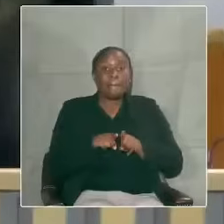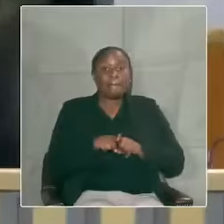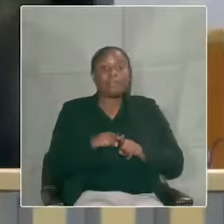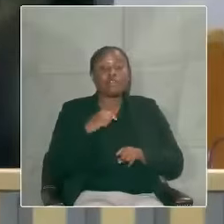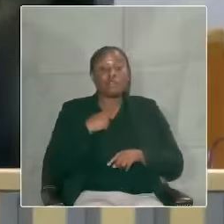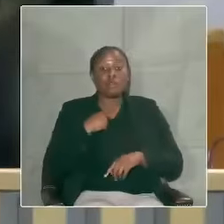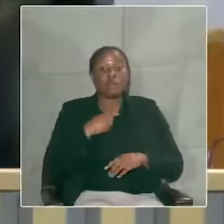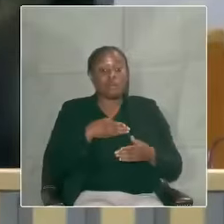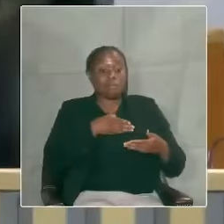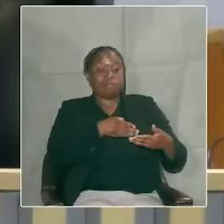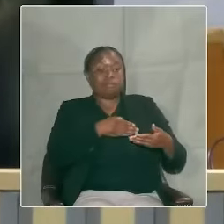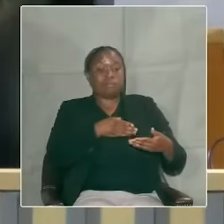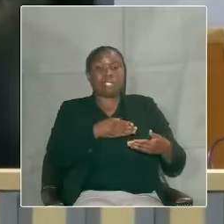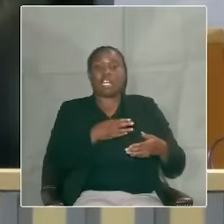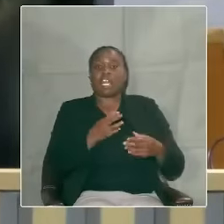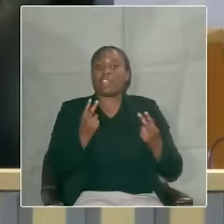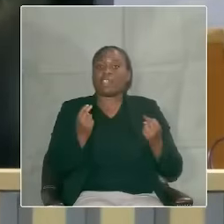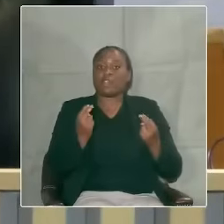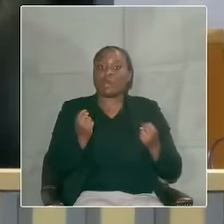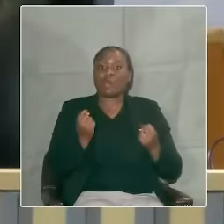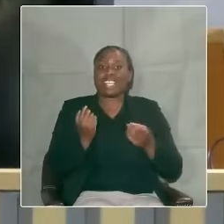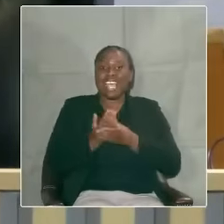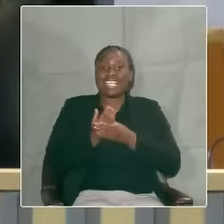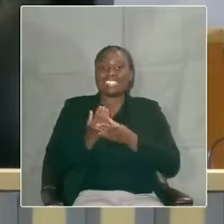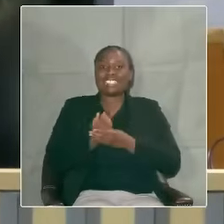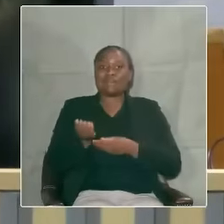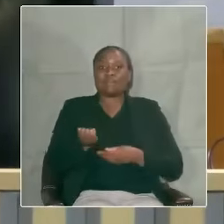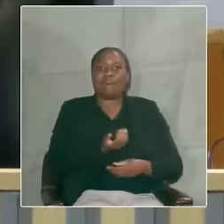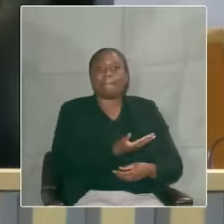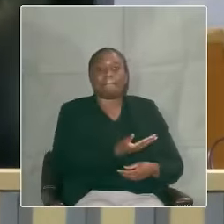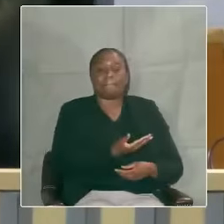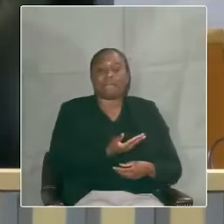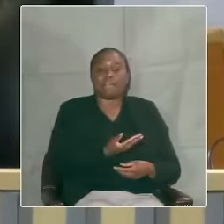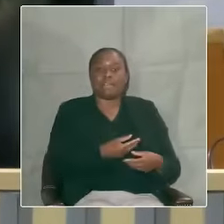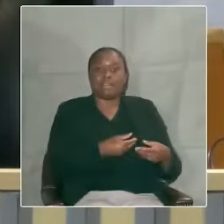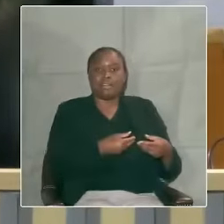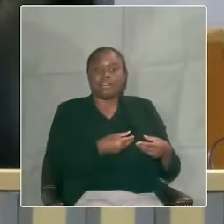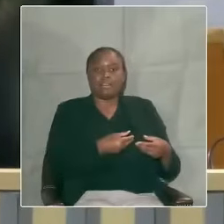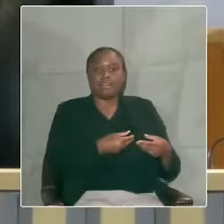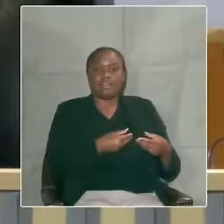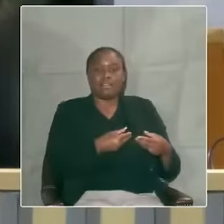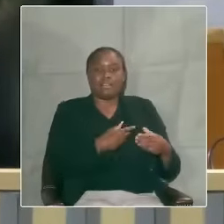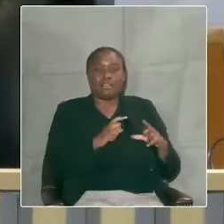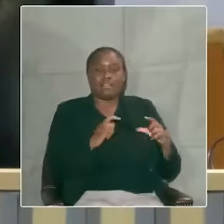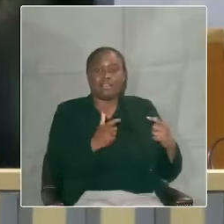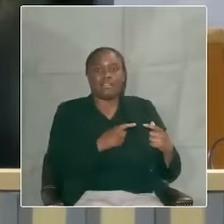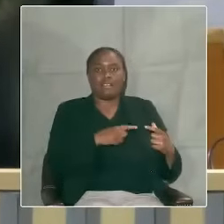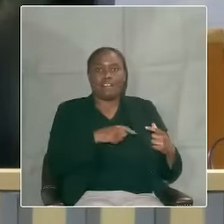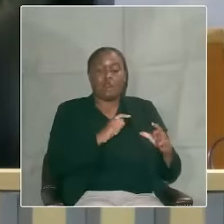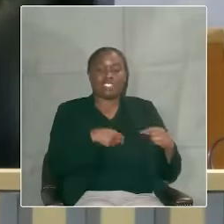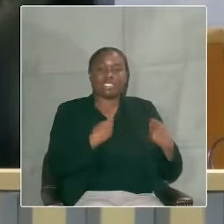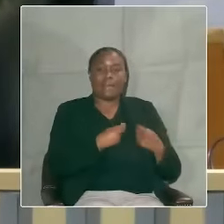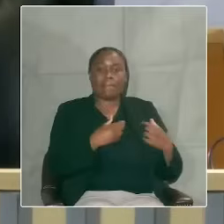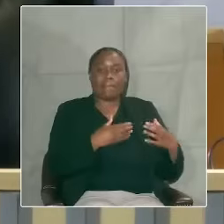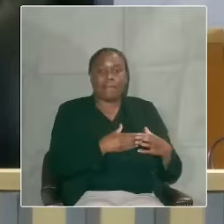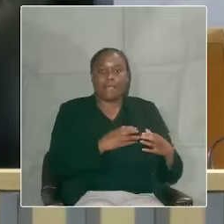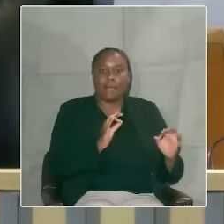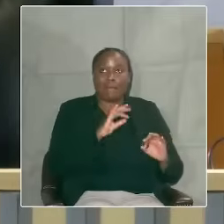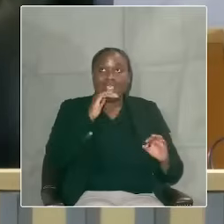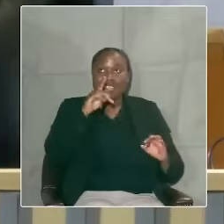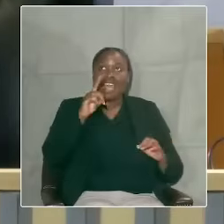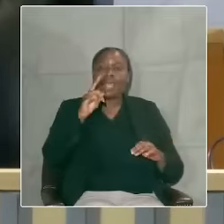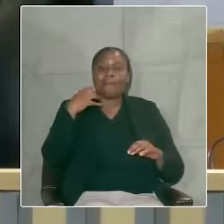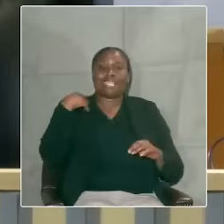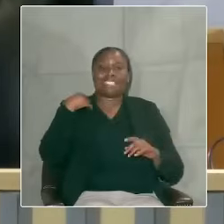to say that no new dockets must be given to it. So you've basically accepted the instruction, but